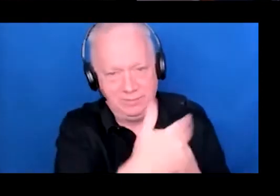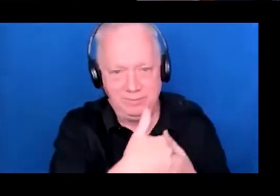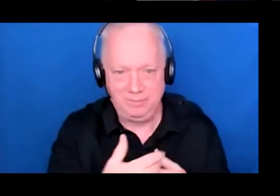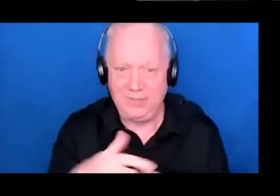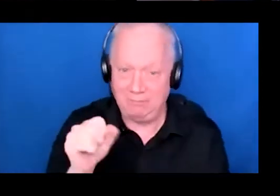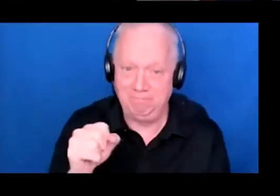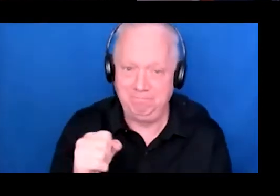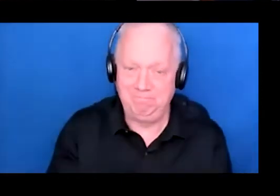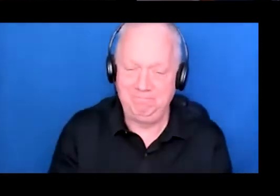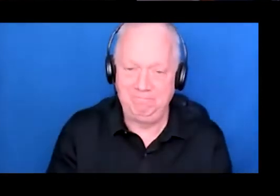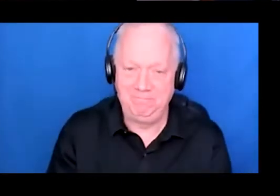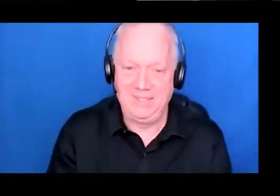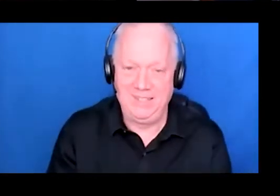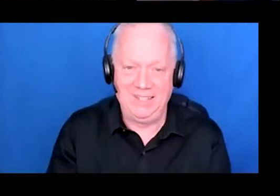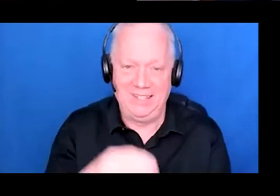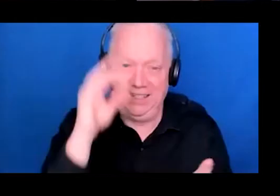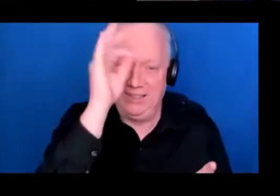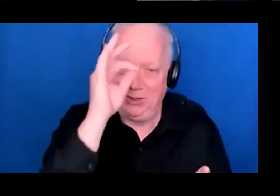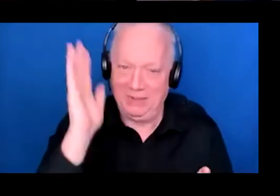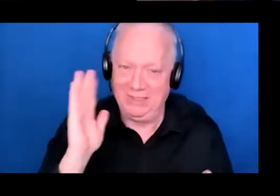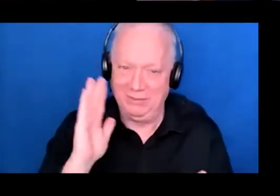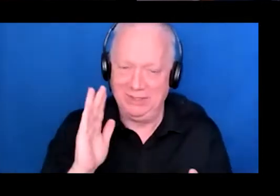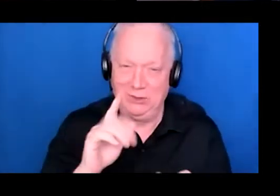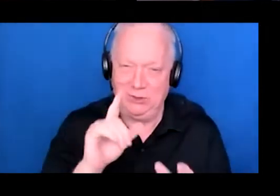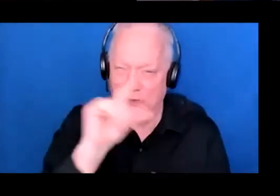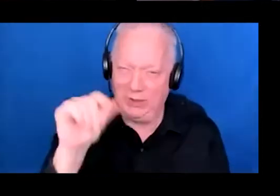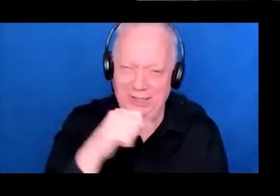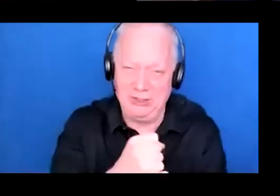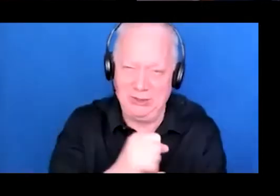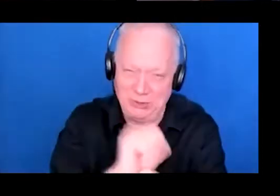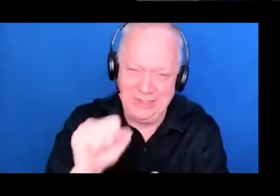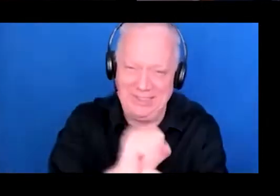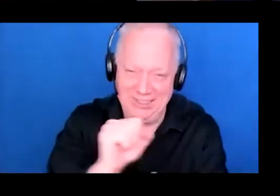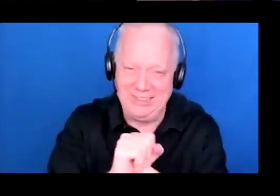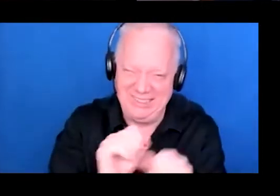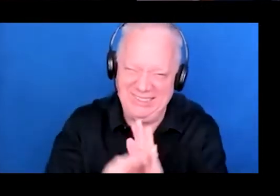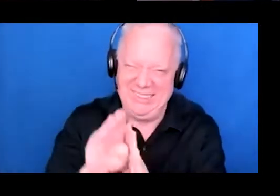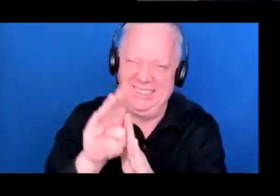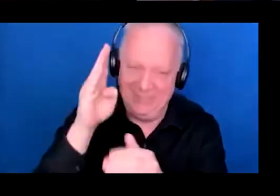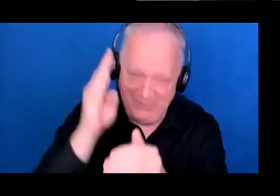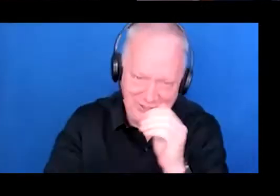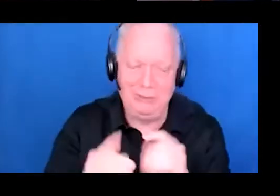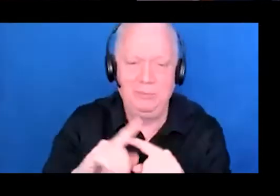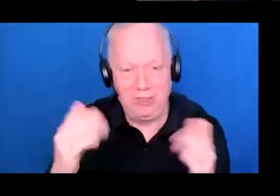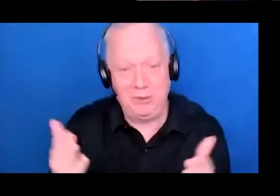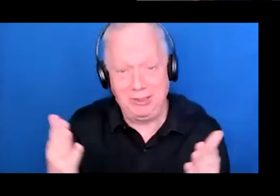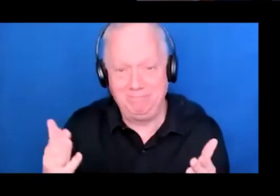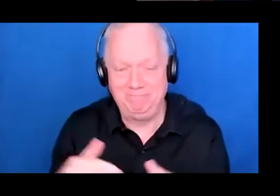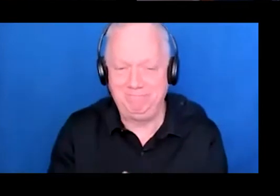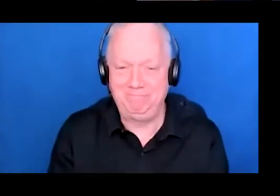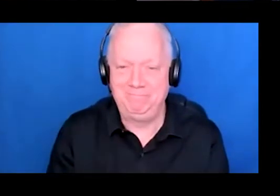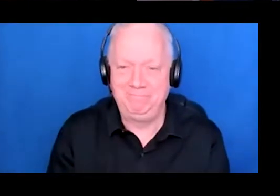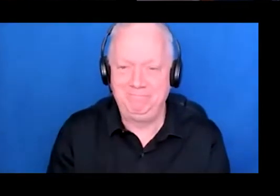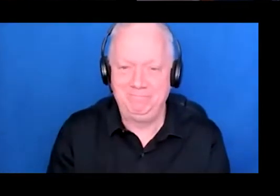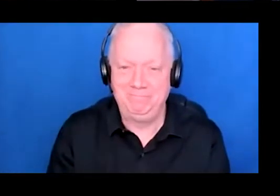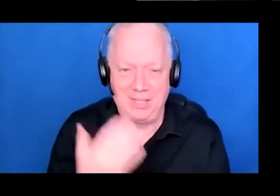yeah. Little did he know that it would take us 20 years working together to finish it, but here we are.